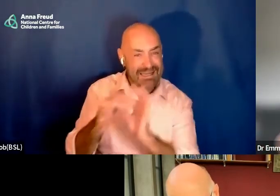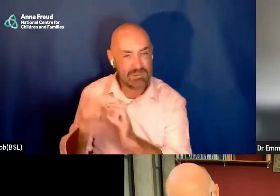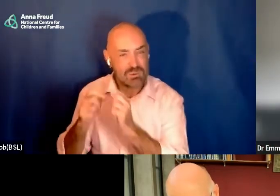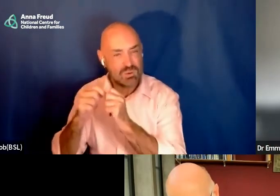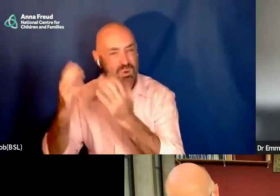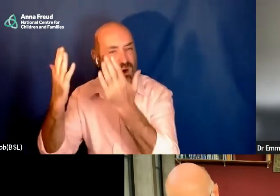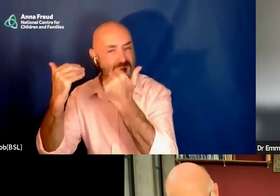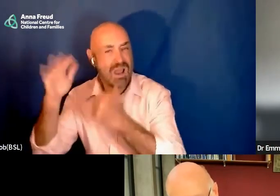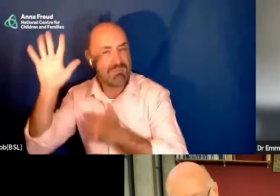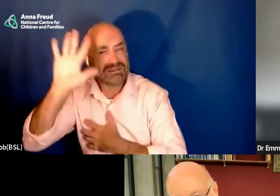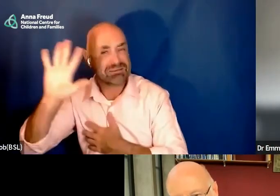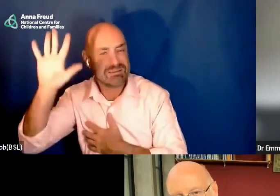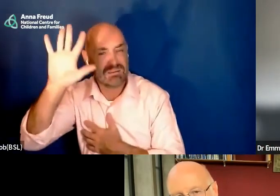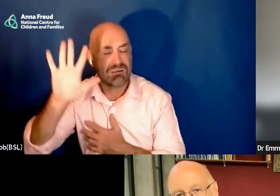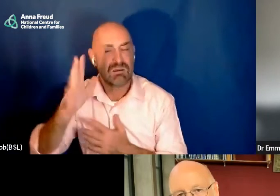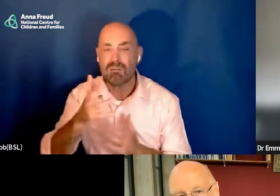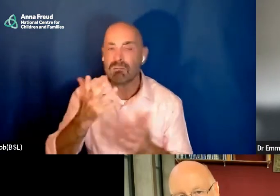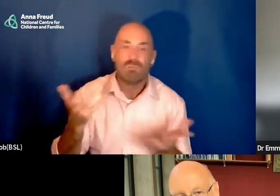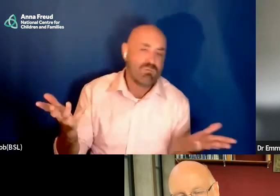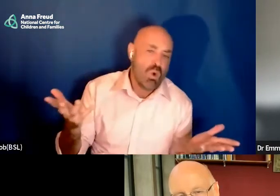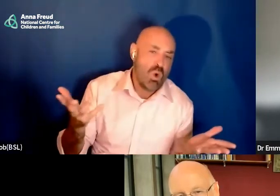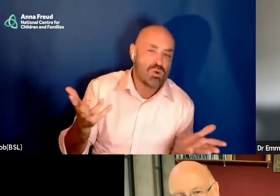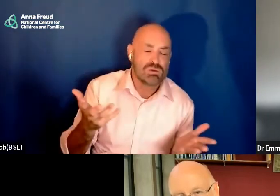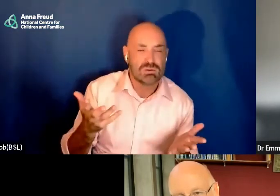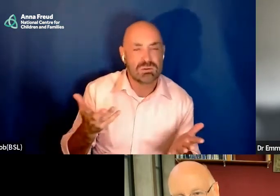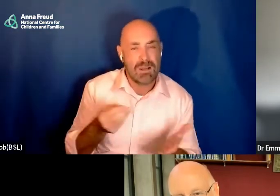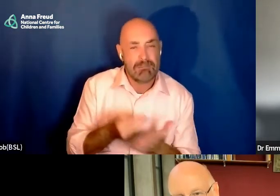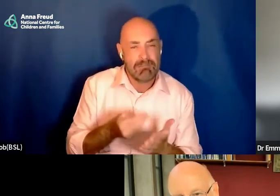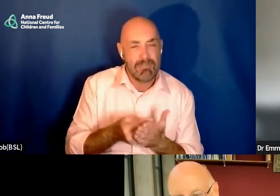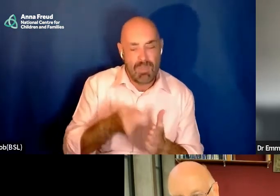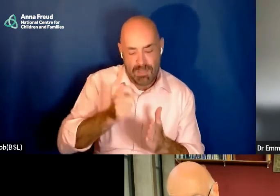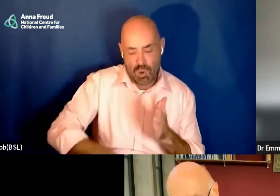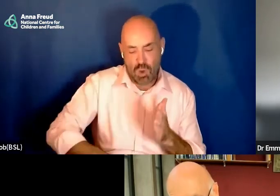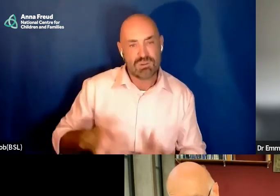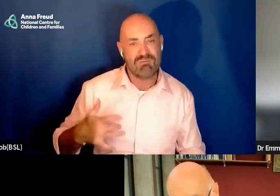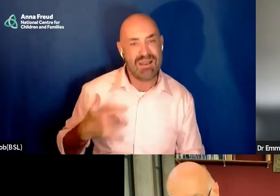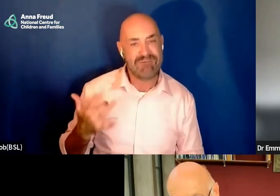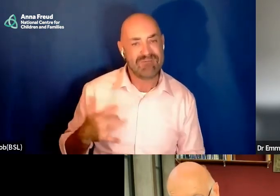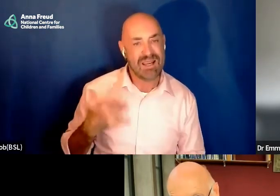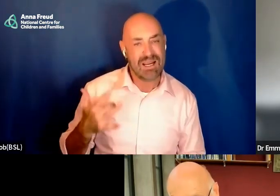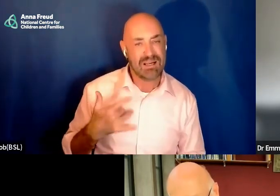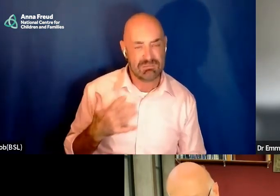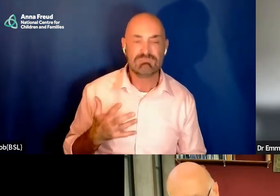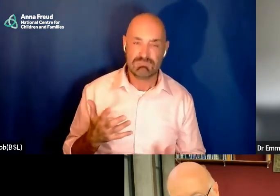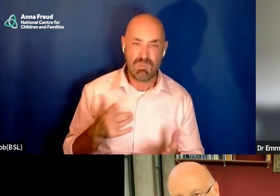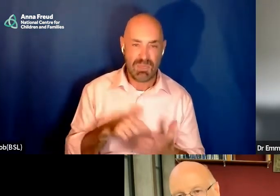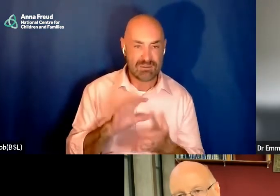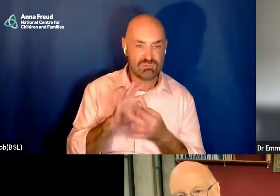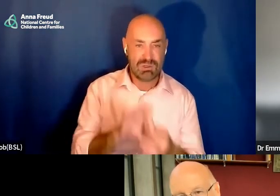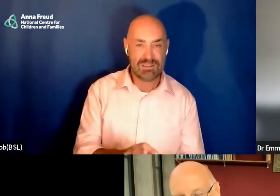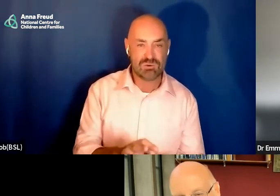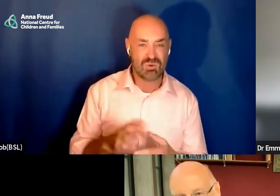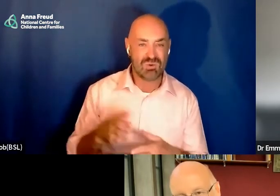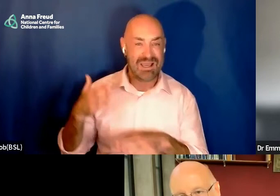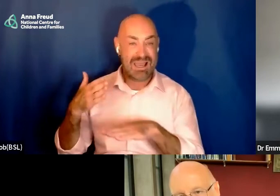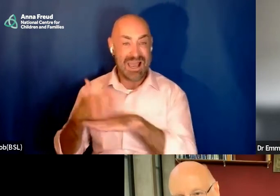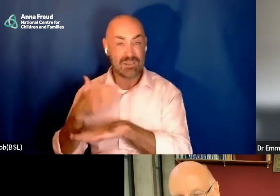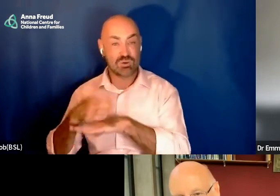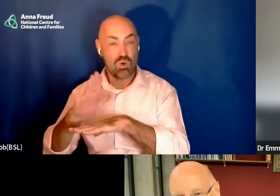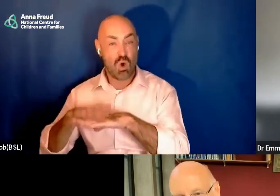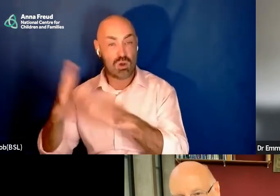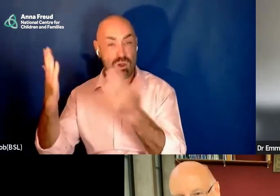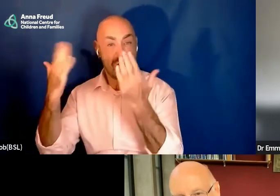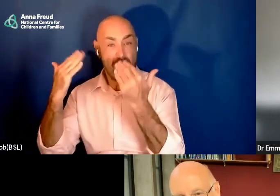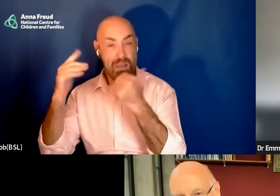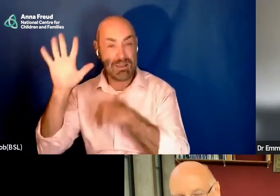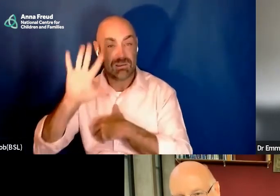affecting them, you know, things like the cost of living crisis, how that is actually connected to inaction on climate as well. So if we